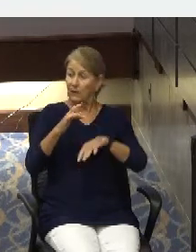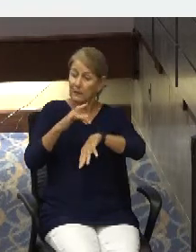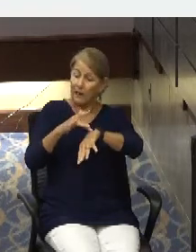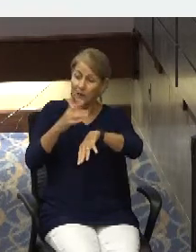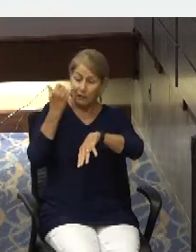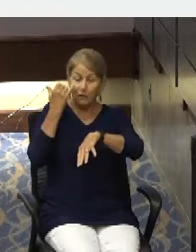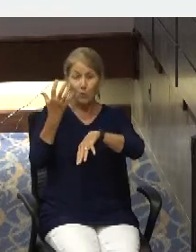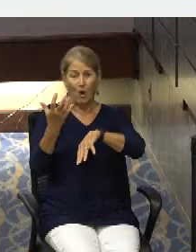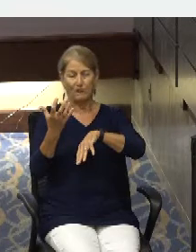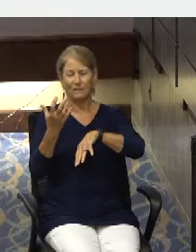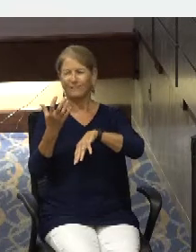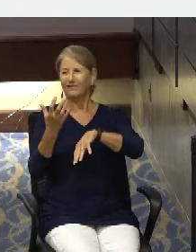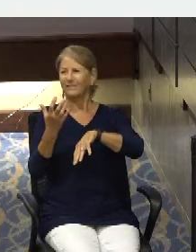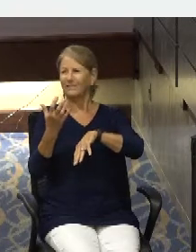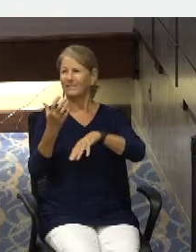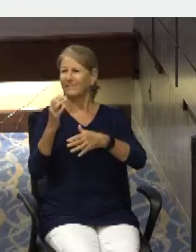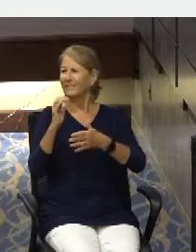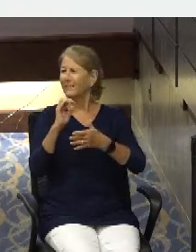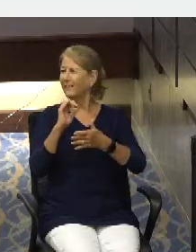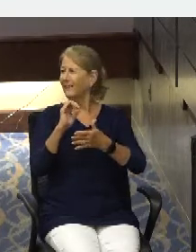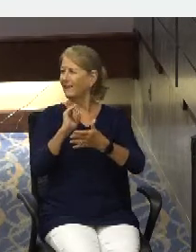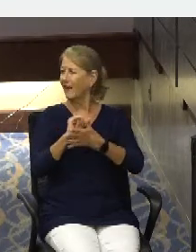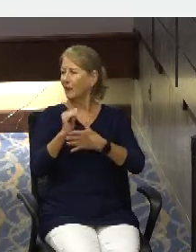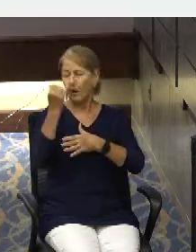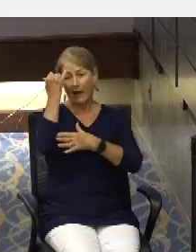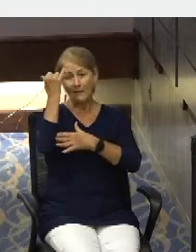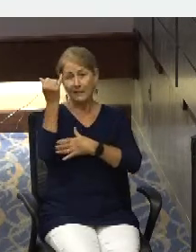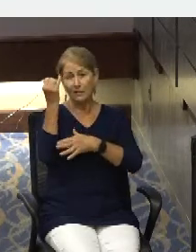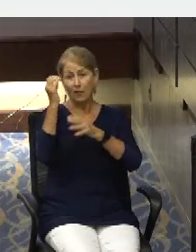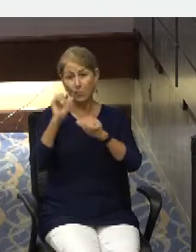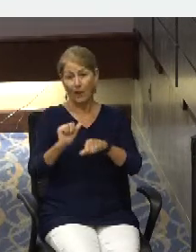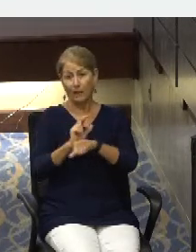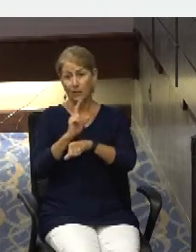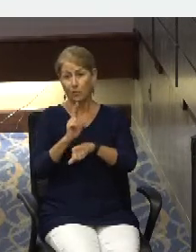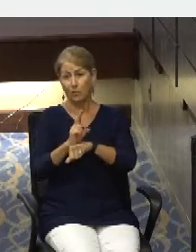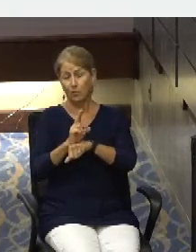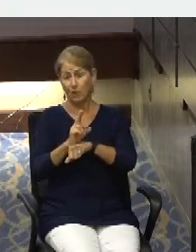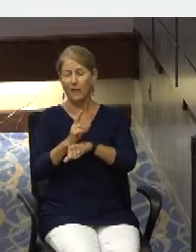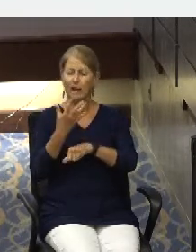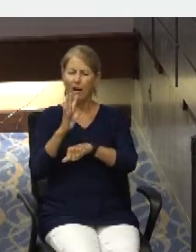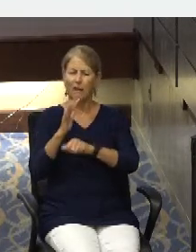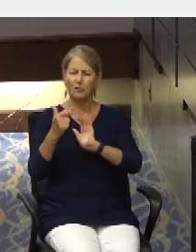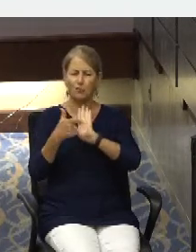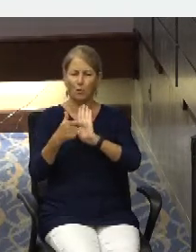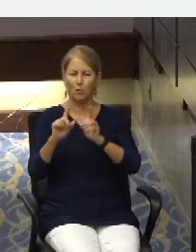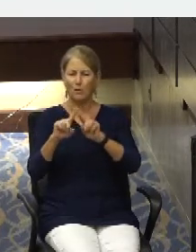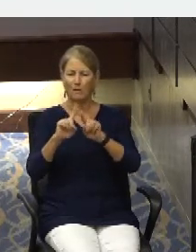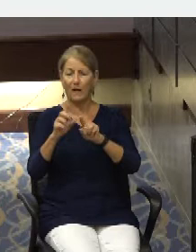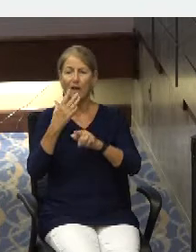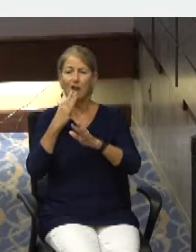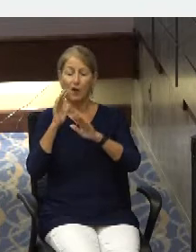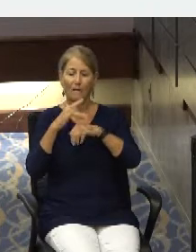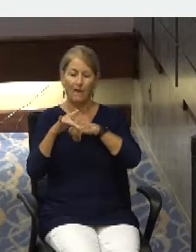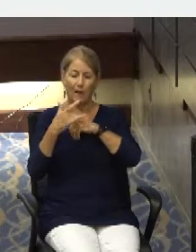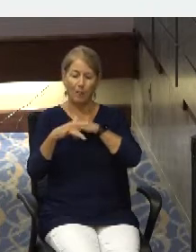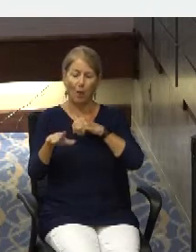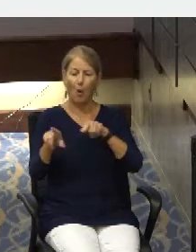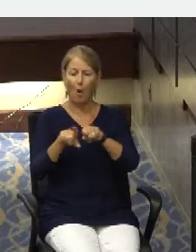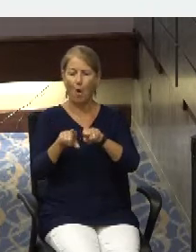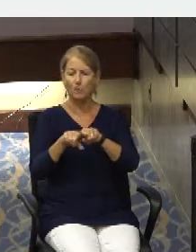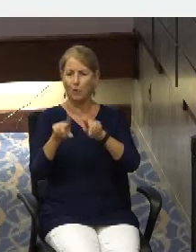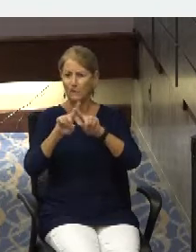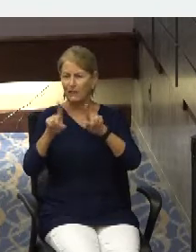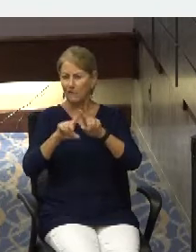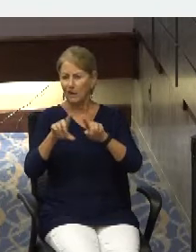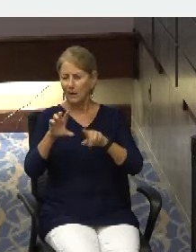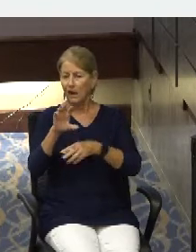to, that are just ideas of what she might be using. It kind of shows you the different colors that are available and also the different fibers that